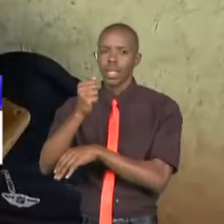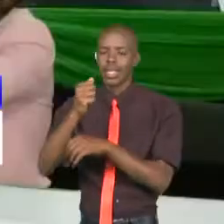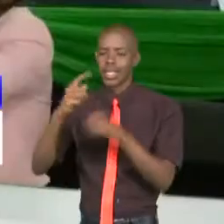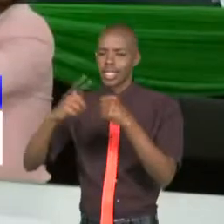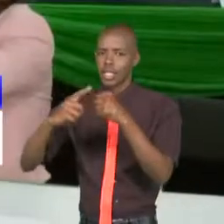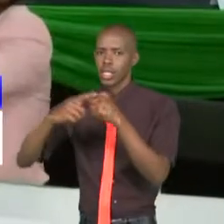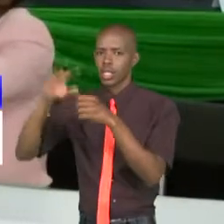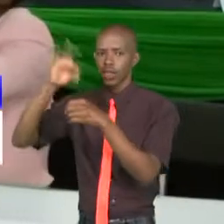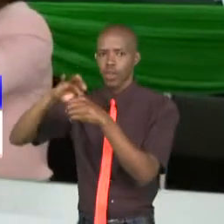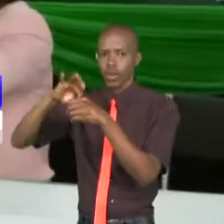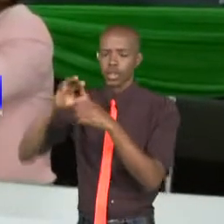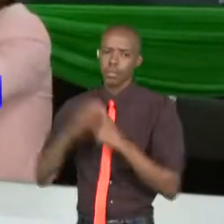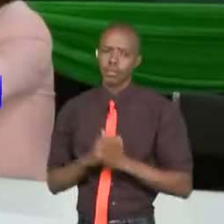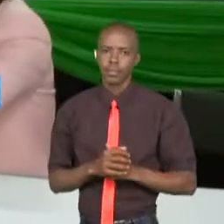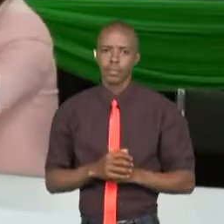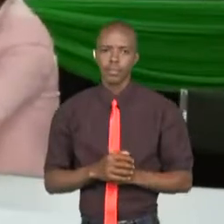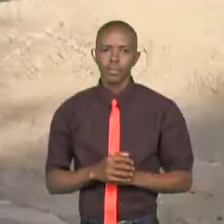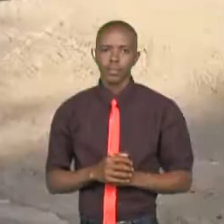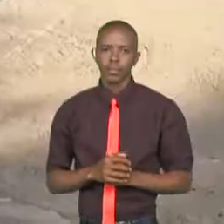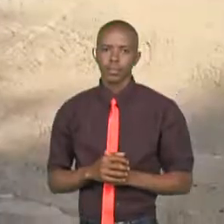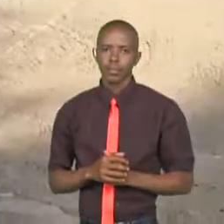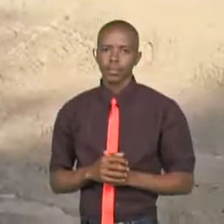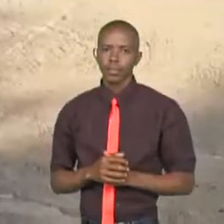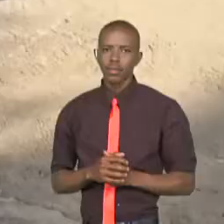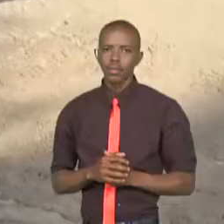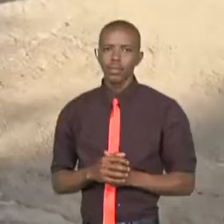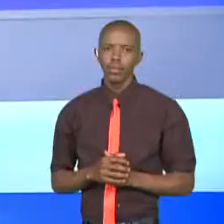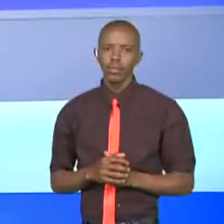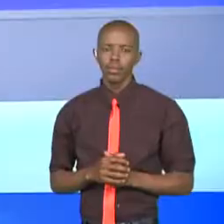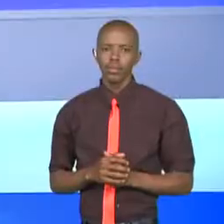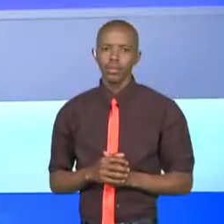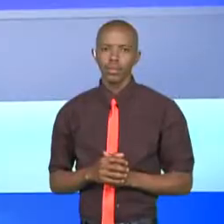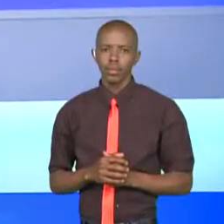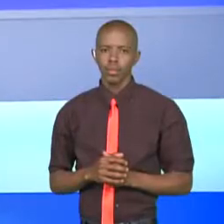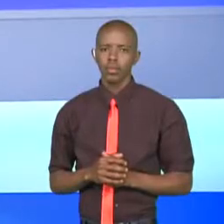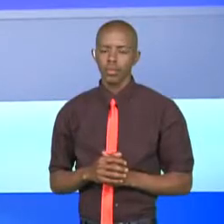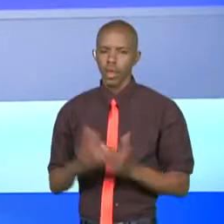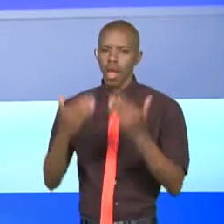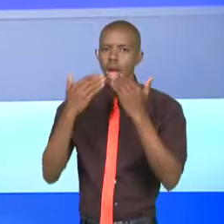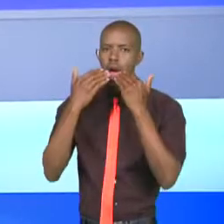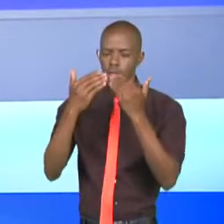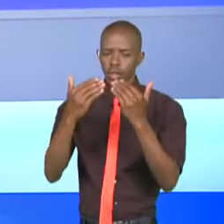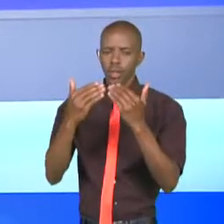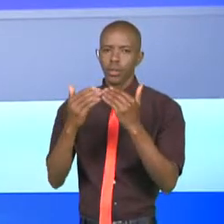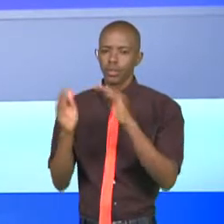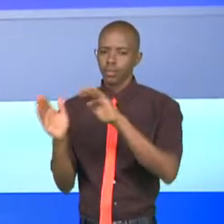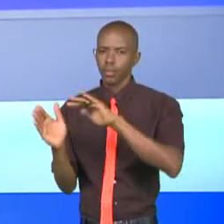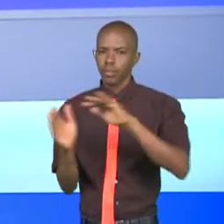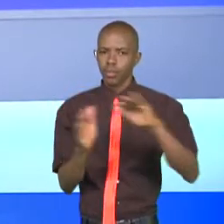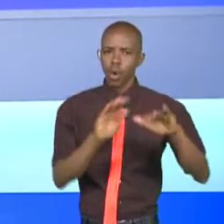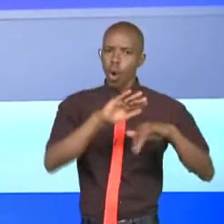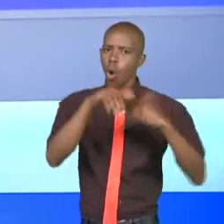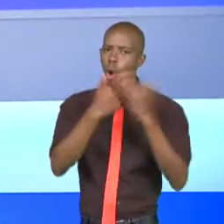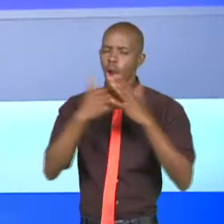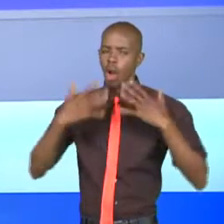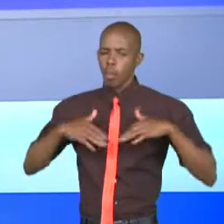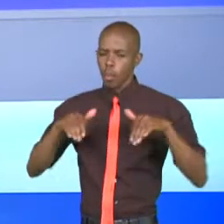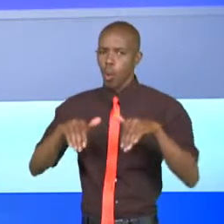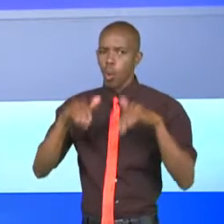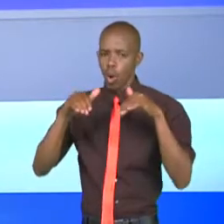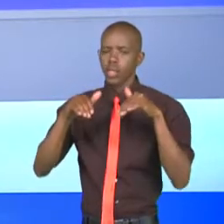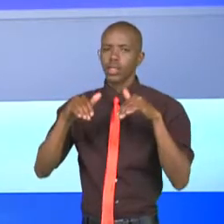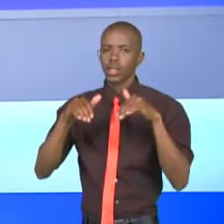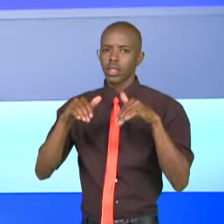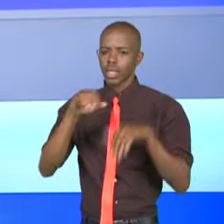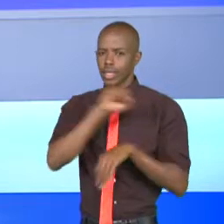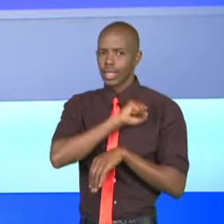4,566 votes. Namukana Samuel, Switch TV, Nairobi. Thank you, Namukane Samuel. All eyes are on Nairobi Governor Mike